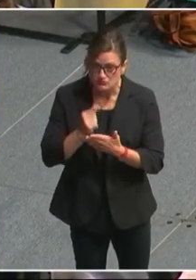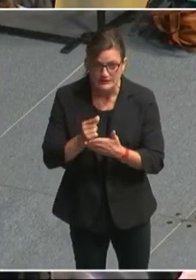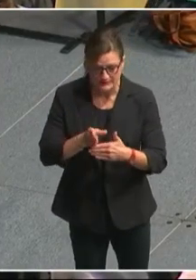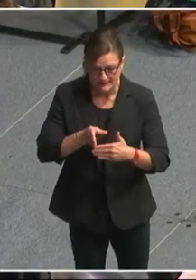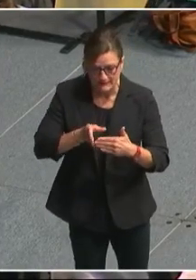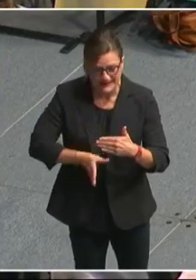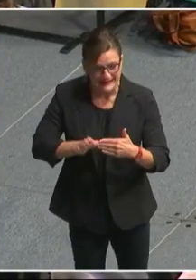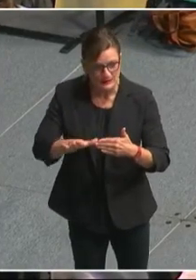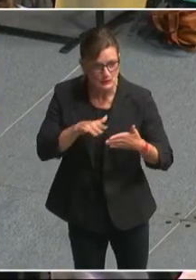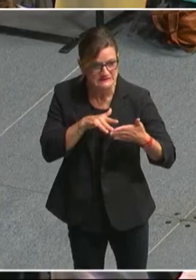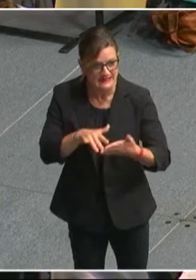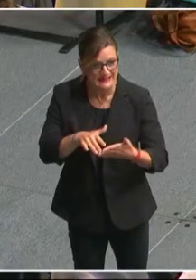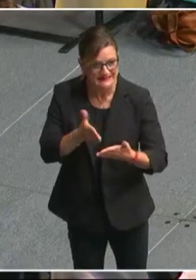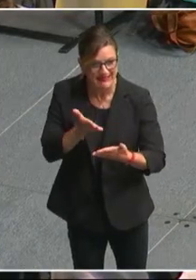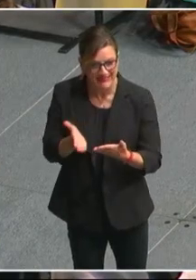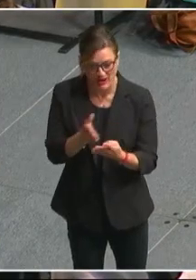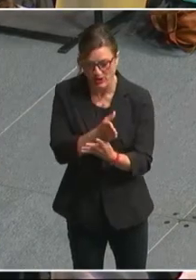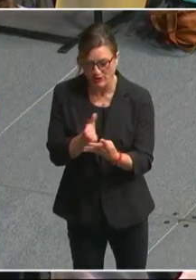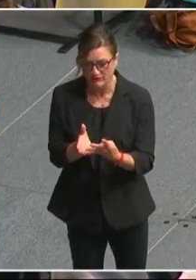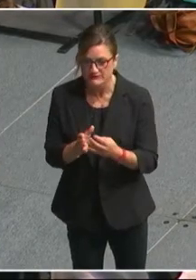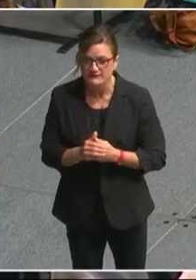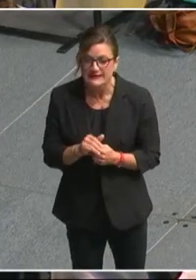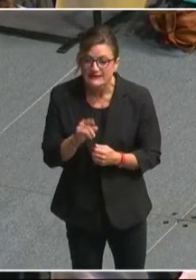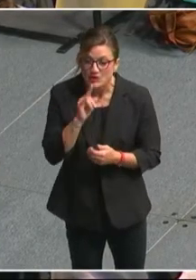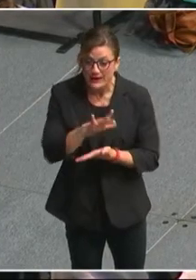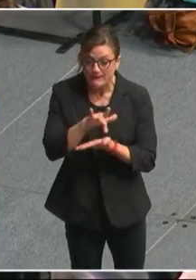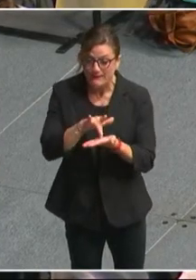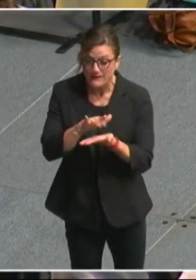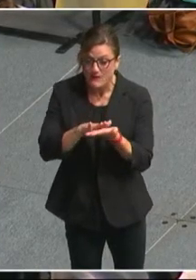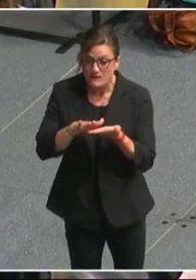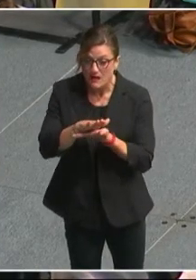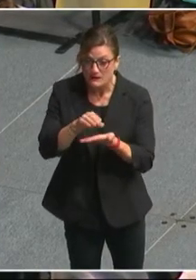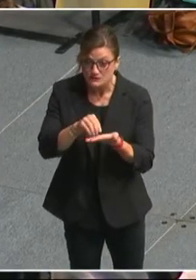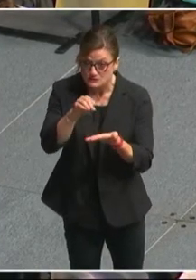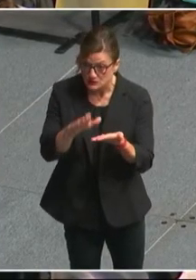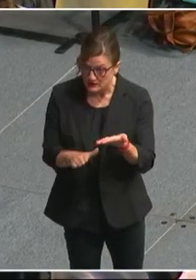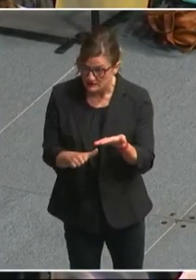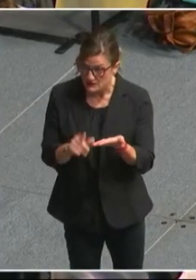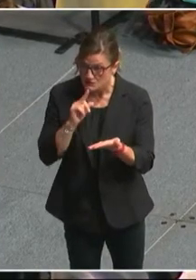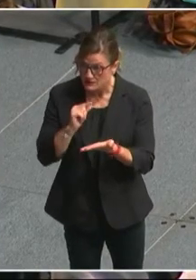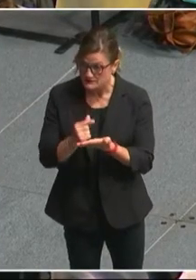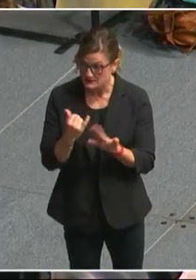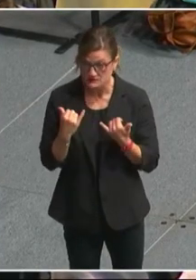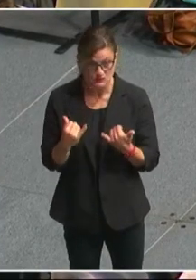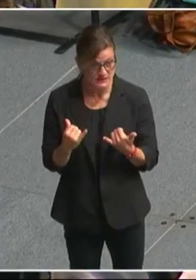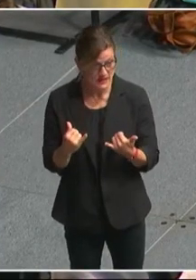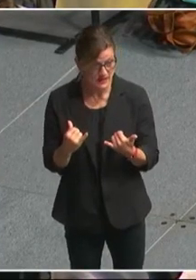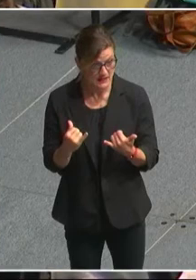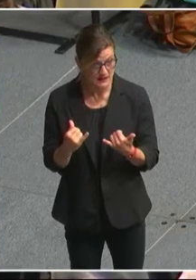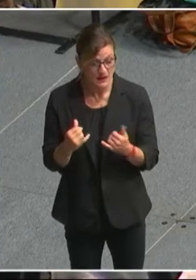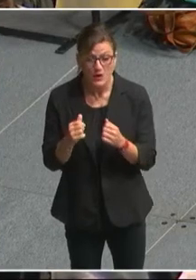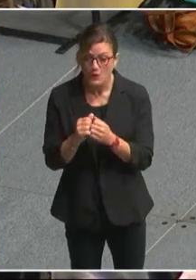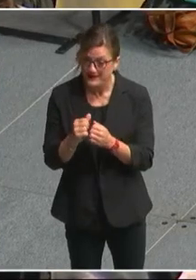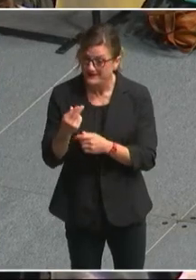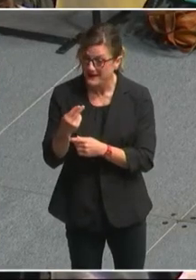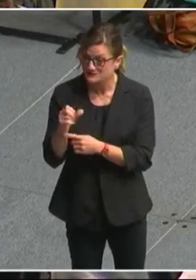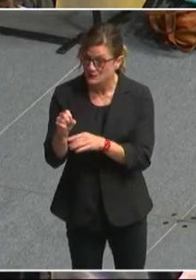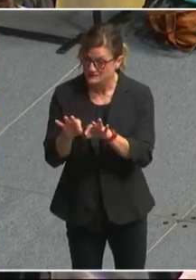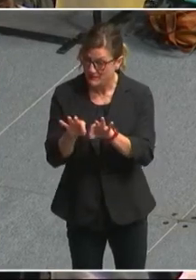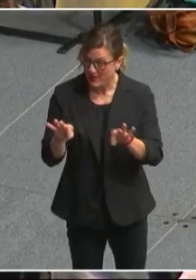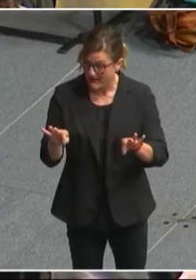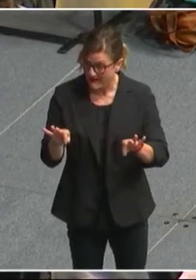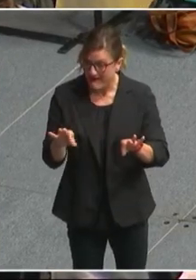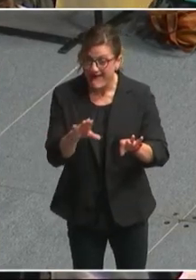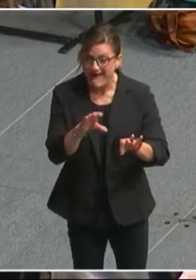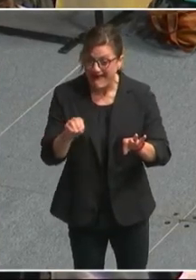studies there this year. If you are a middle college student graduating today with your high school diploma and